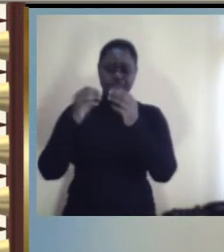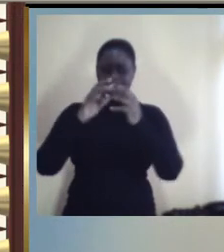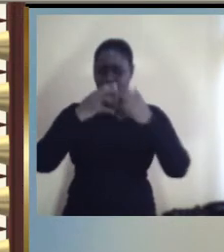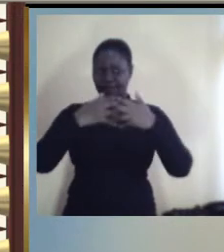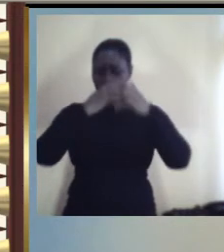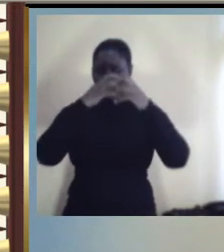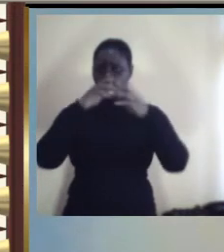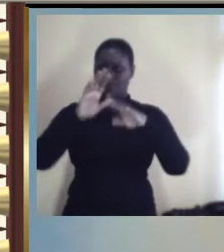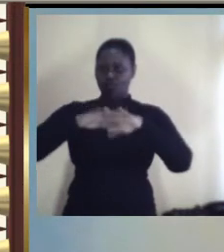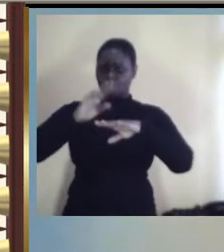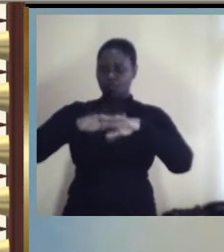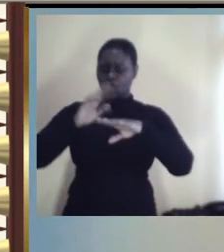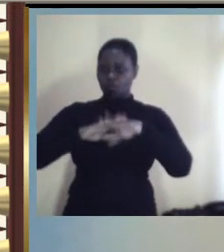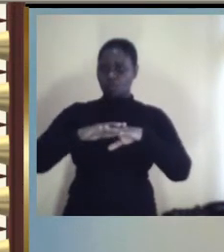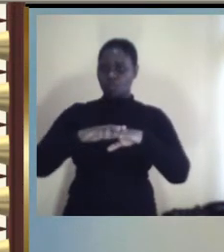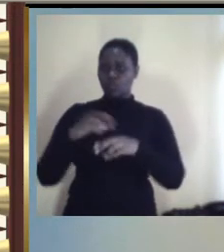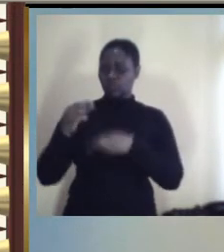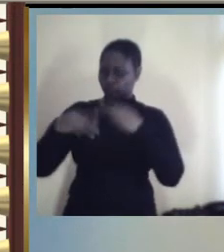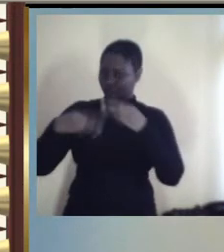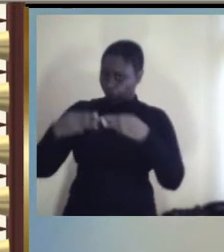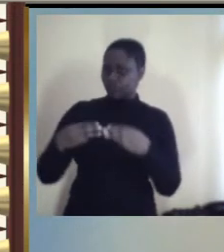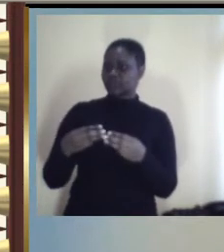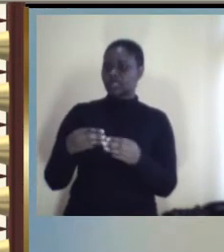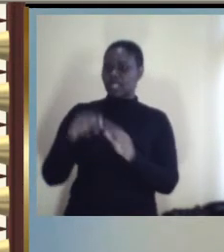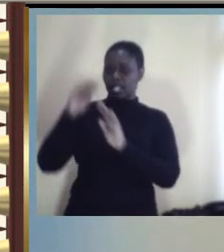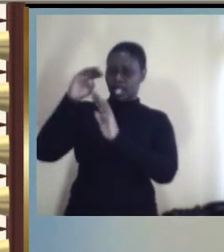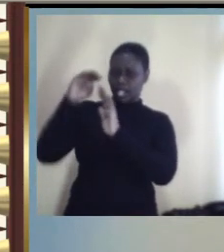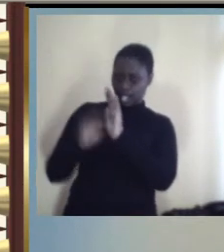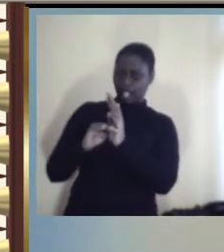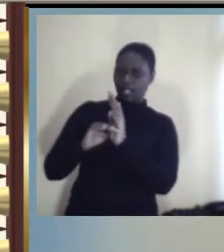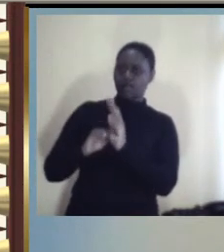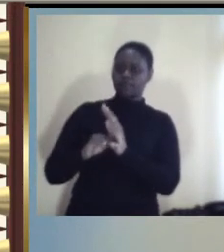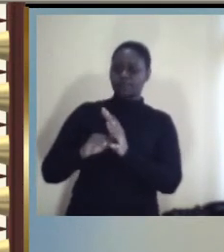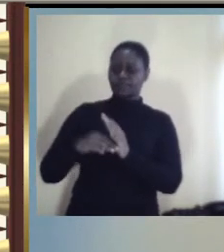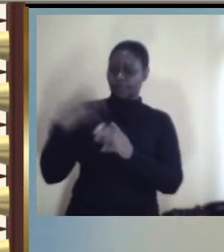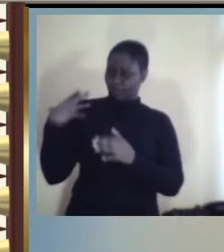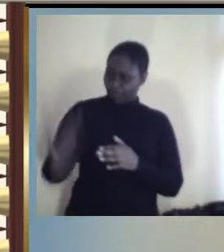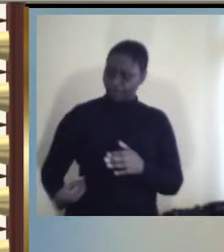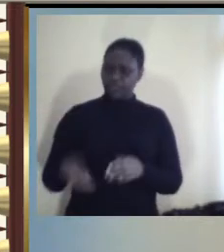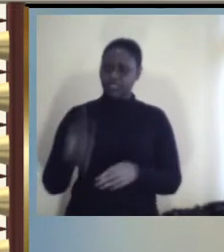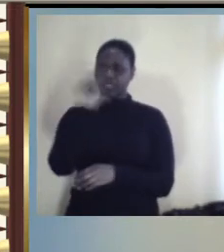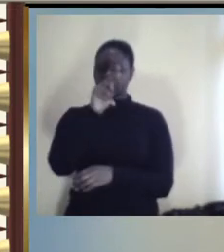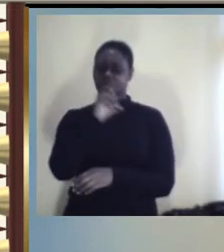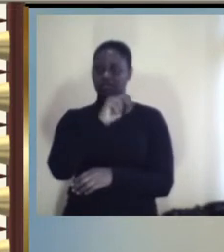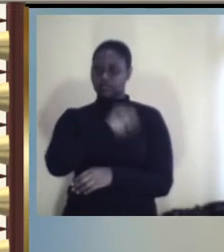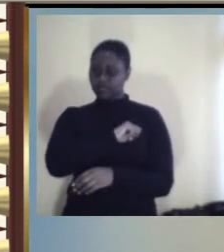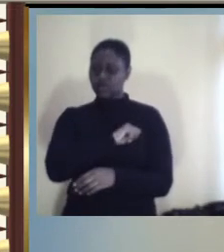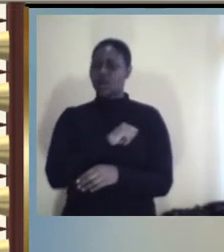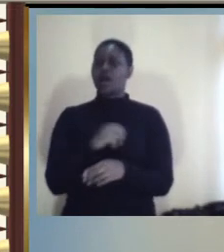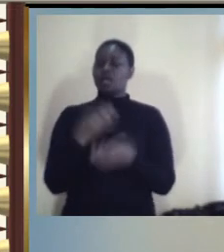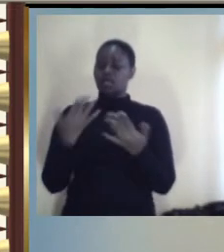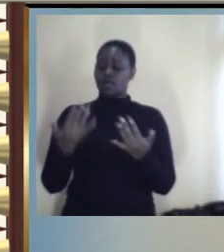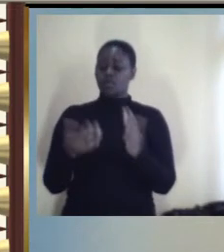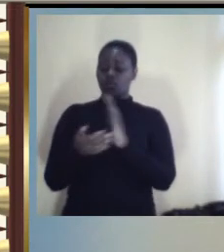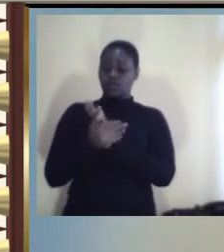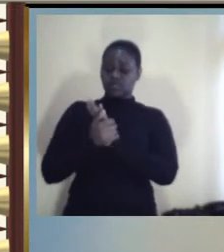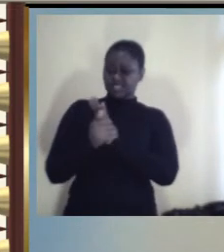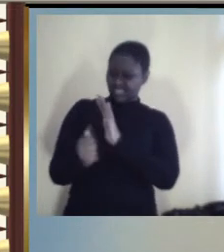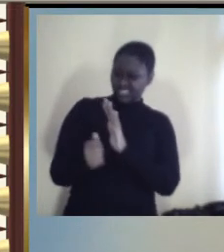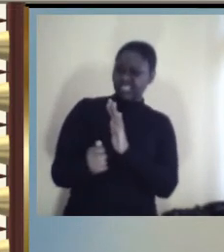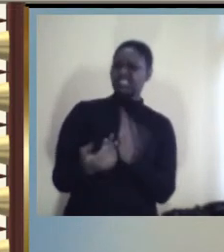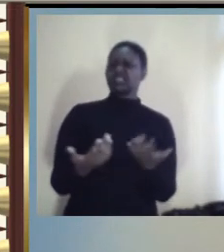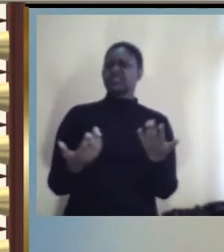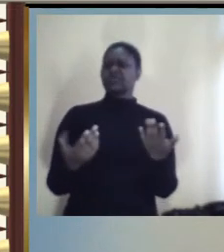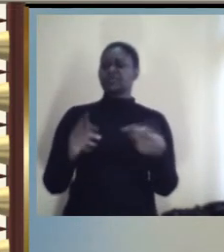and reducing poverty in the province of KwaZulu-Natal. Here we are talking about schemes like those in Tugela